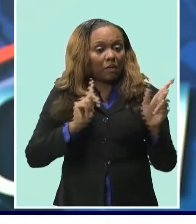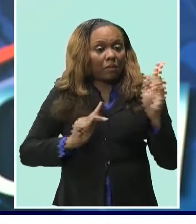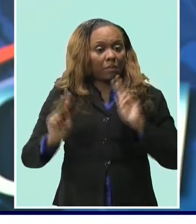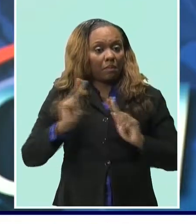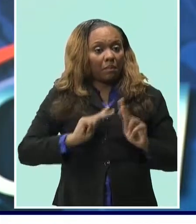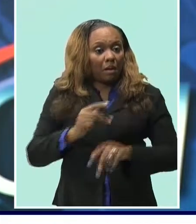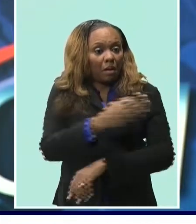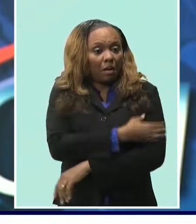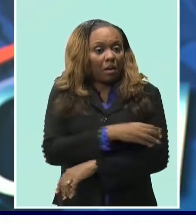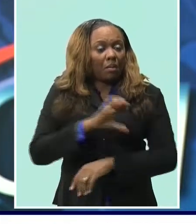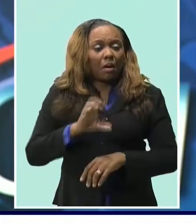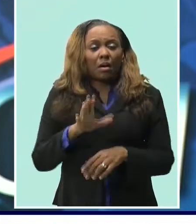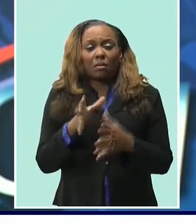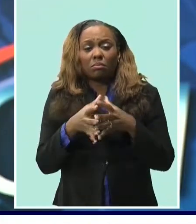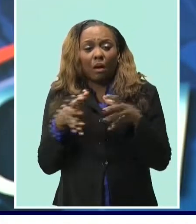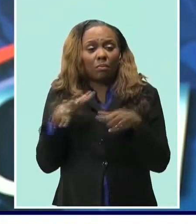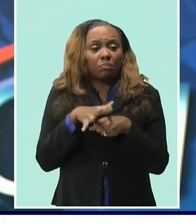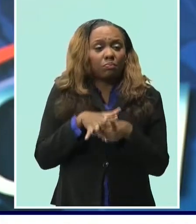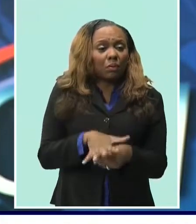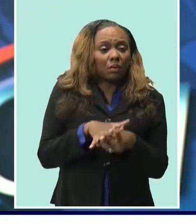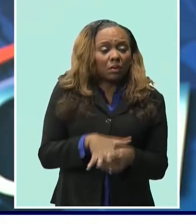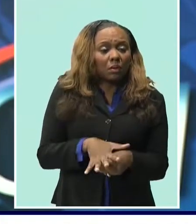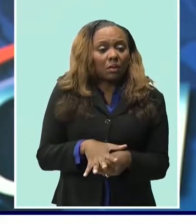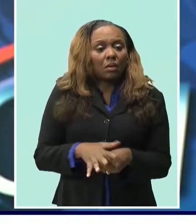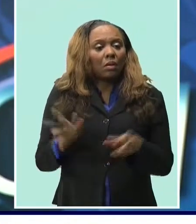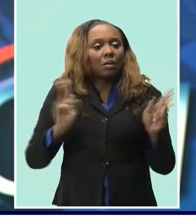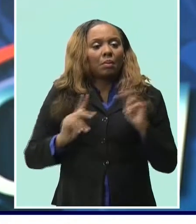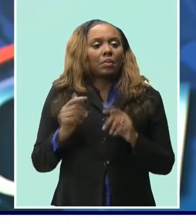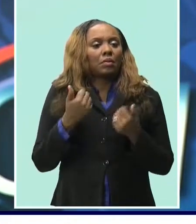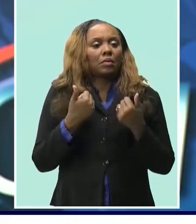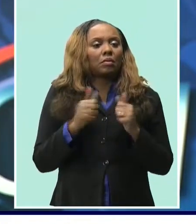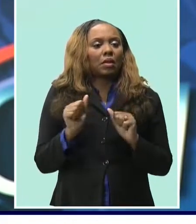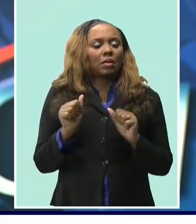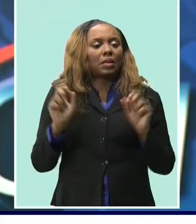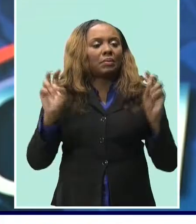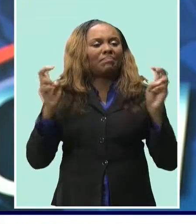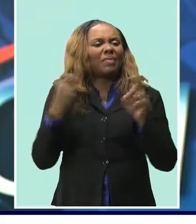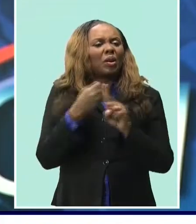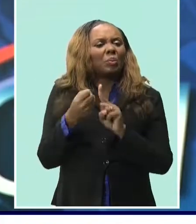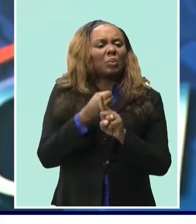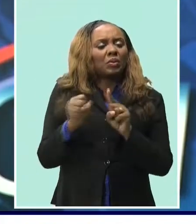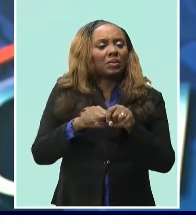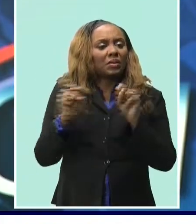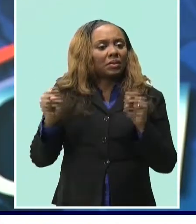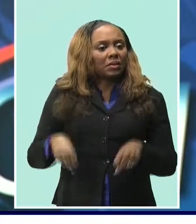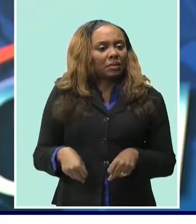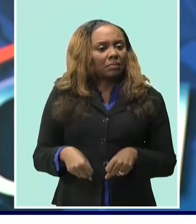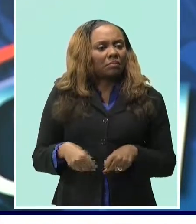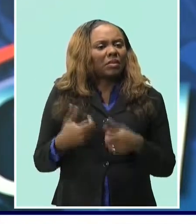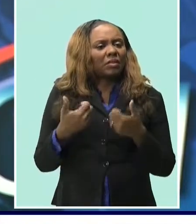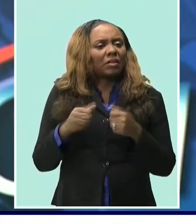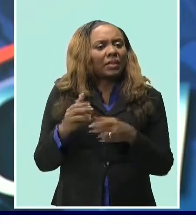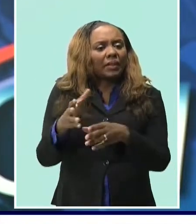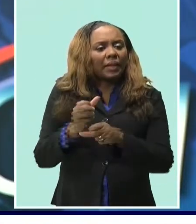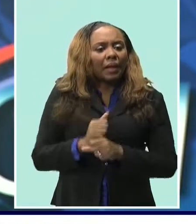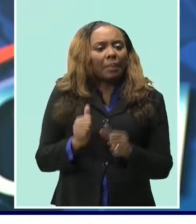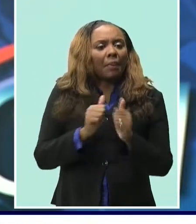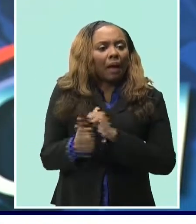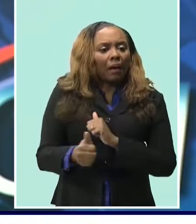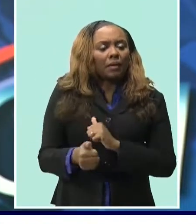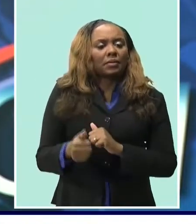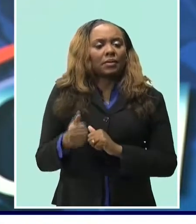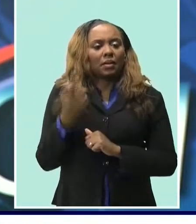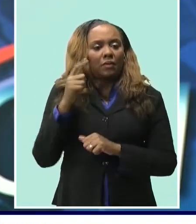under significant strain by those who are attempting to abuse the system for issuing passes to care for the